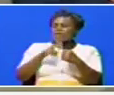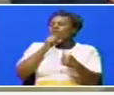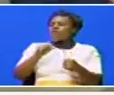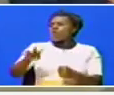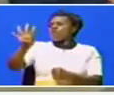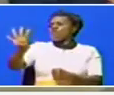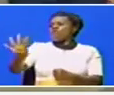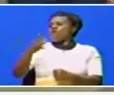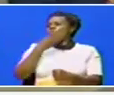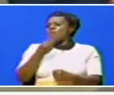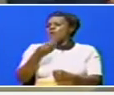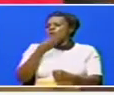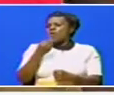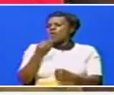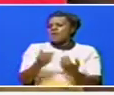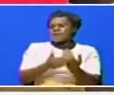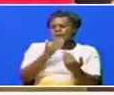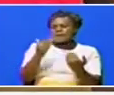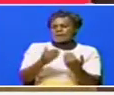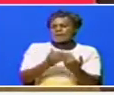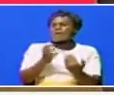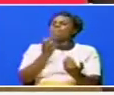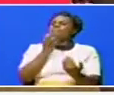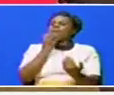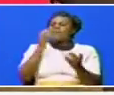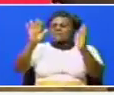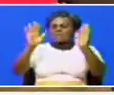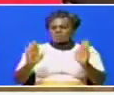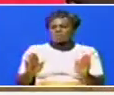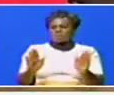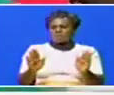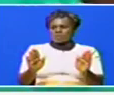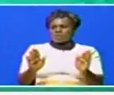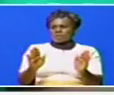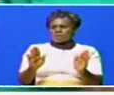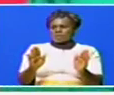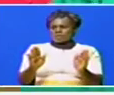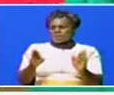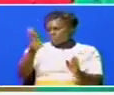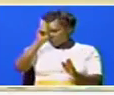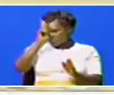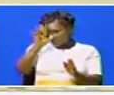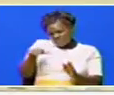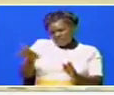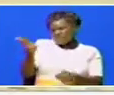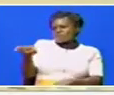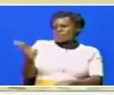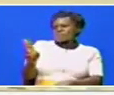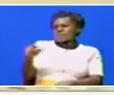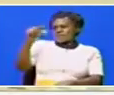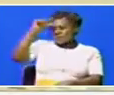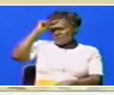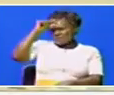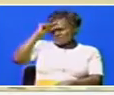4-year-old boy, have been attended to at the Jaramogi Oil in Kisumu and claimed to have been assaulted by police. As the